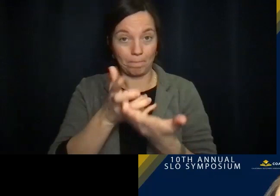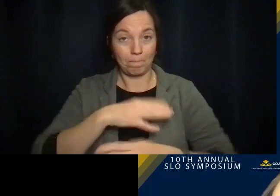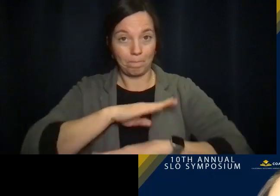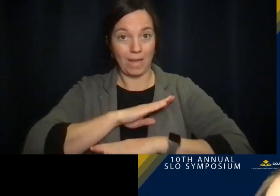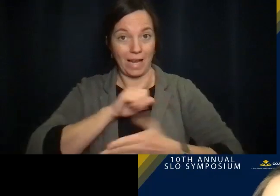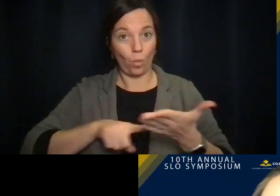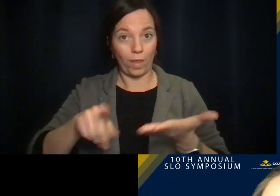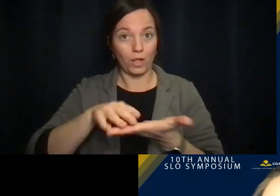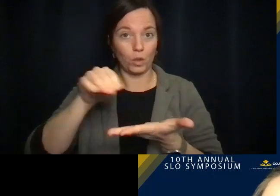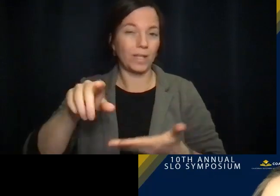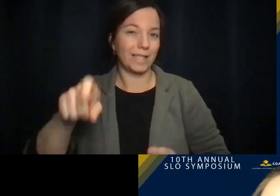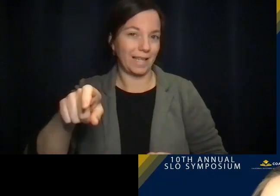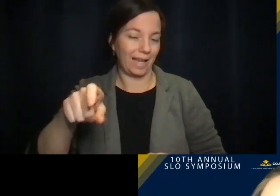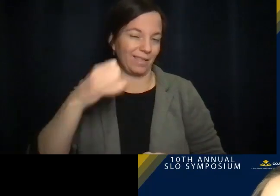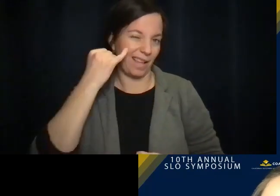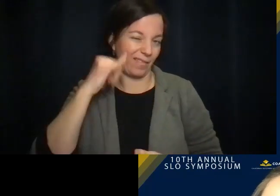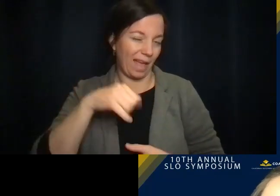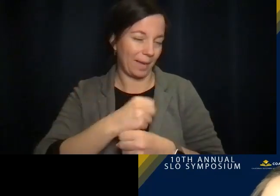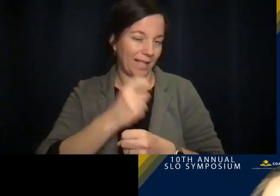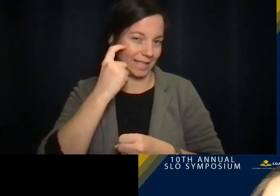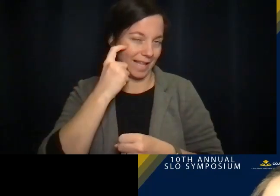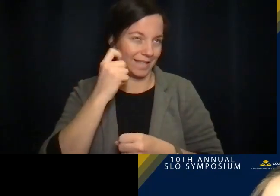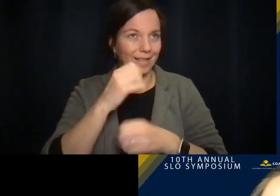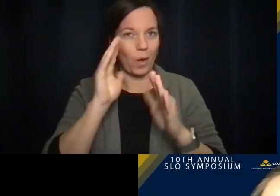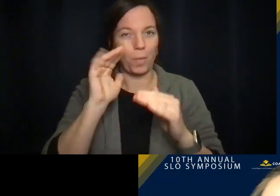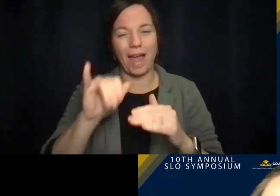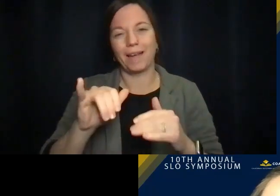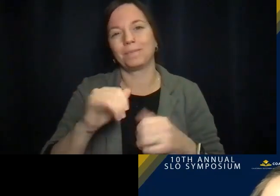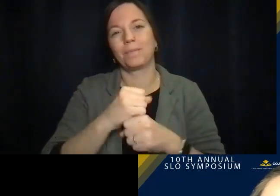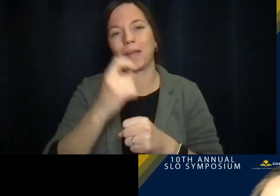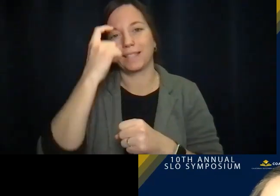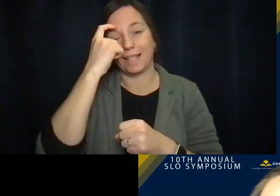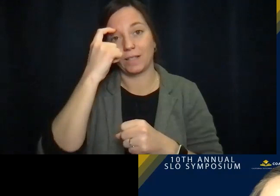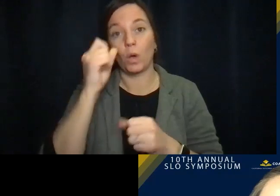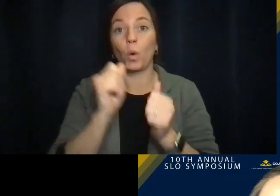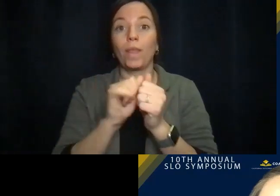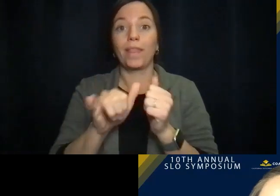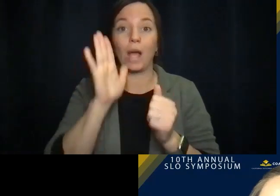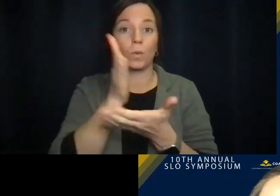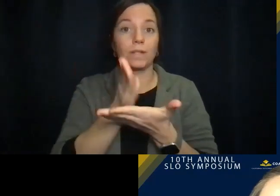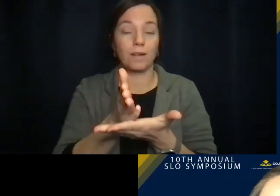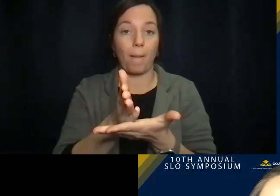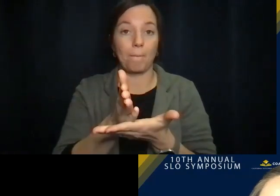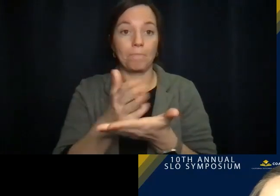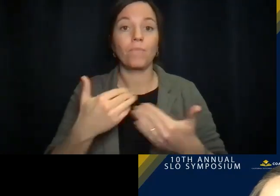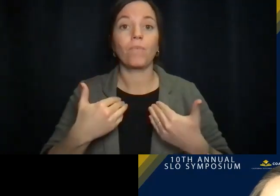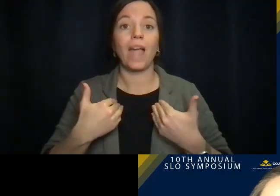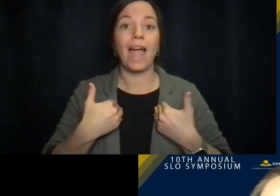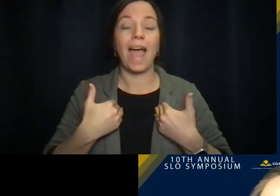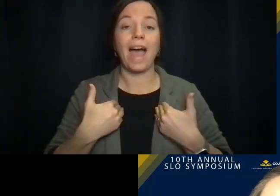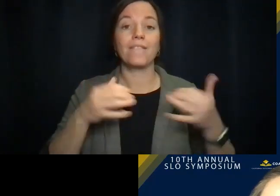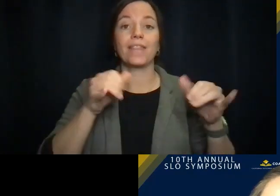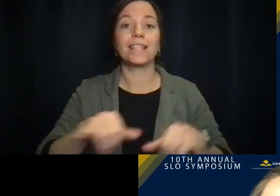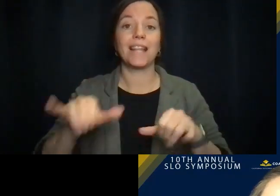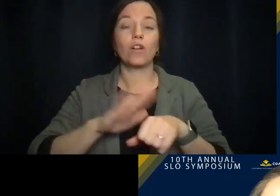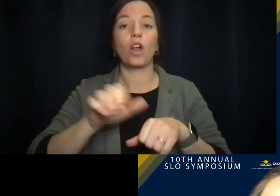meet, if that makes sense. I hope that makes sense. So with that, I'm going to stop. I have the standards on another screen here.